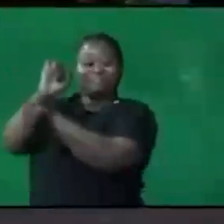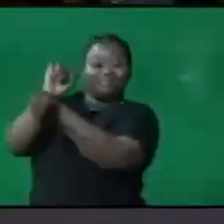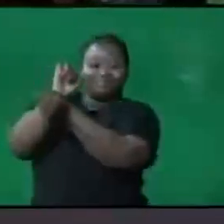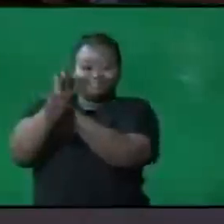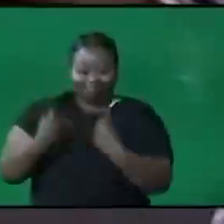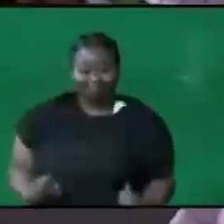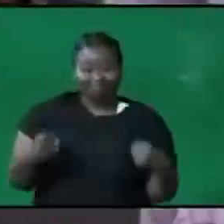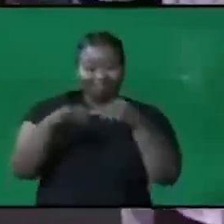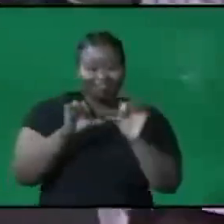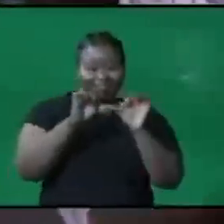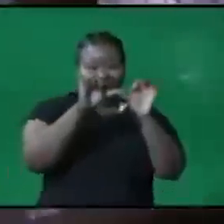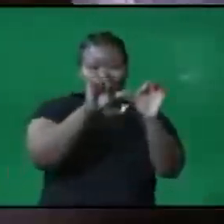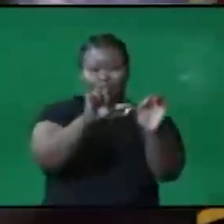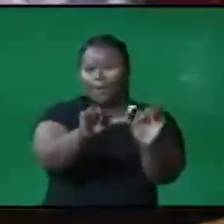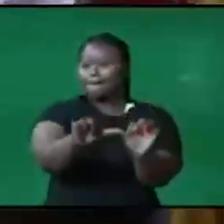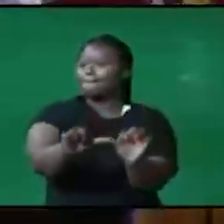Besibopas.